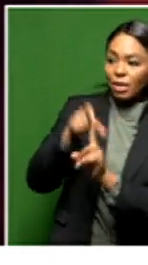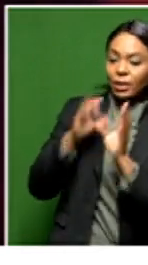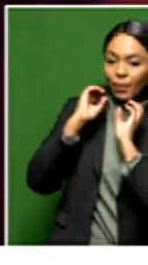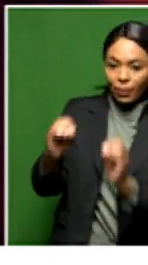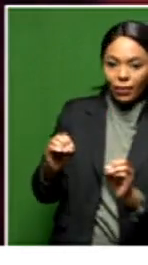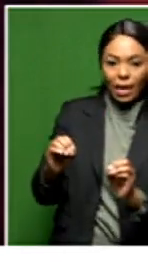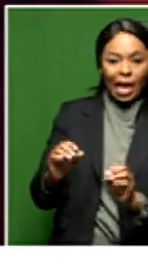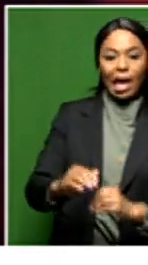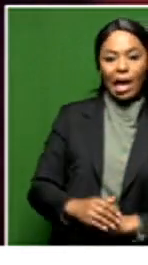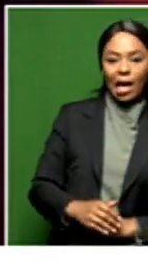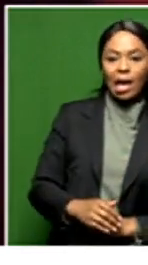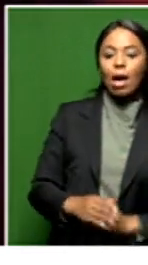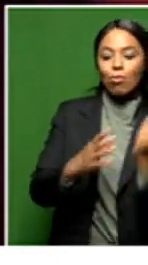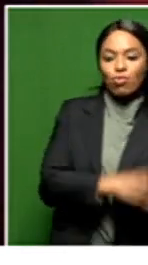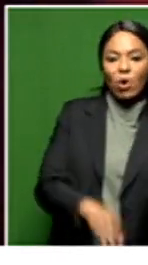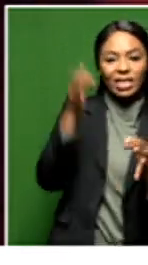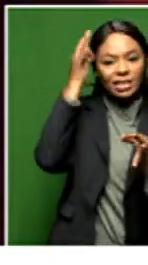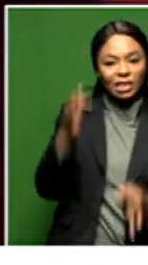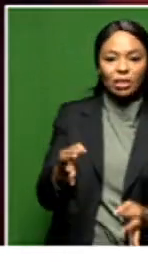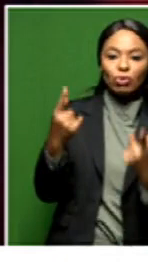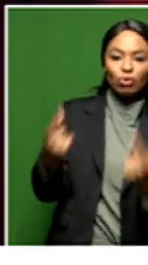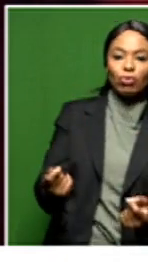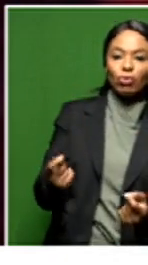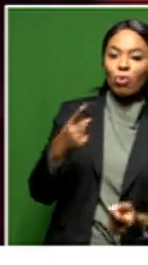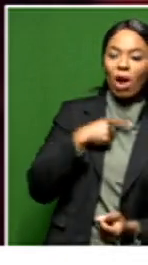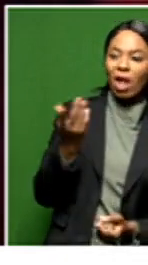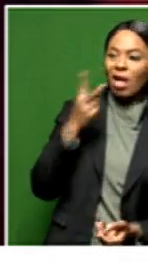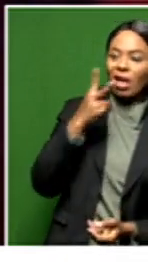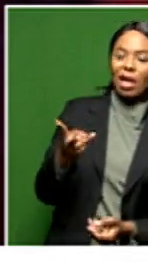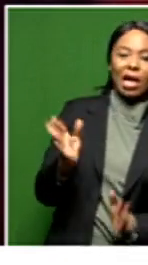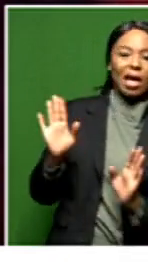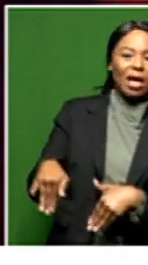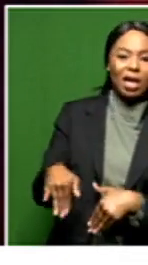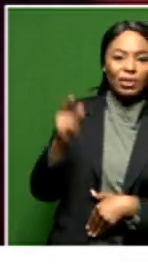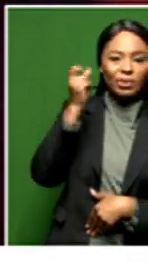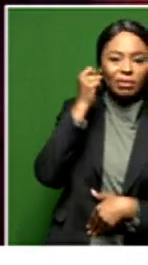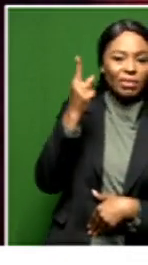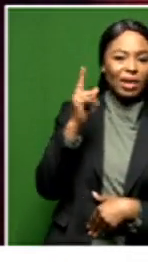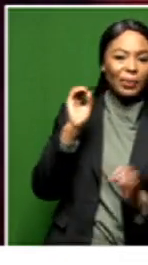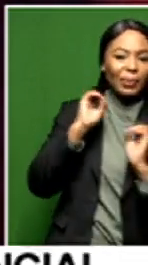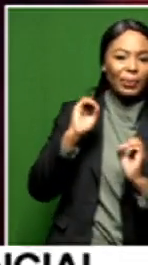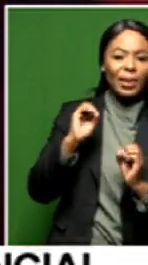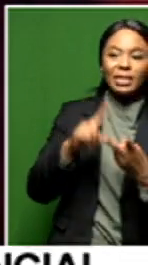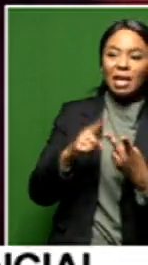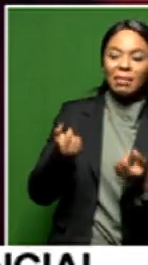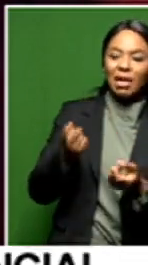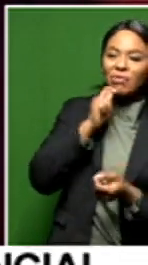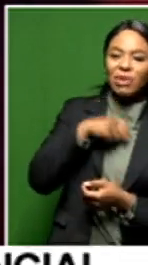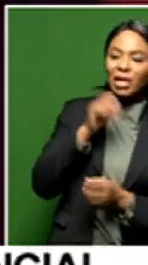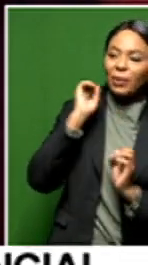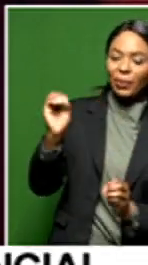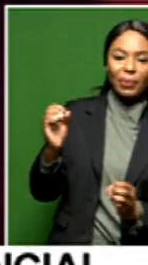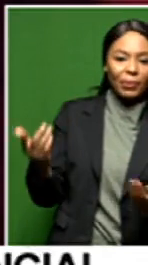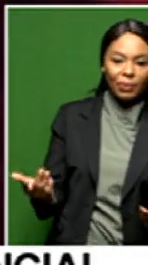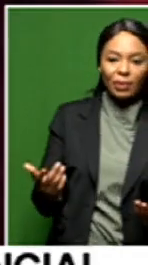money, you start to make poor decisions. Because remember, both of you could perhaps maybe even be mentally depleted in